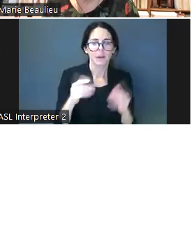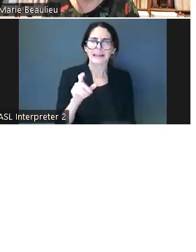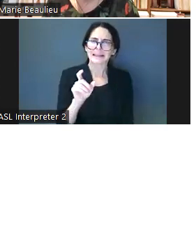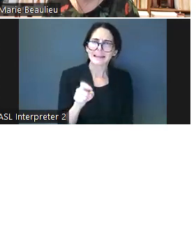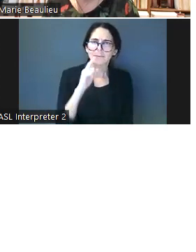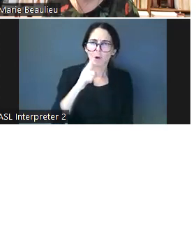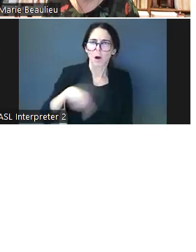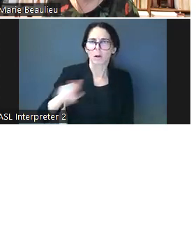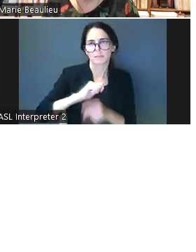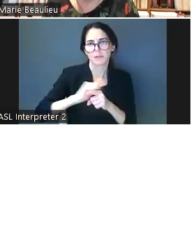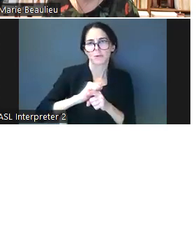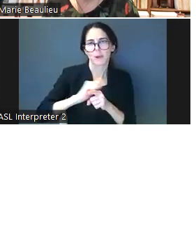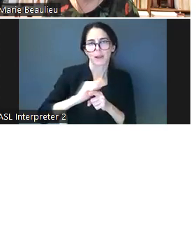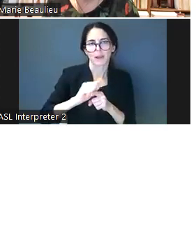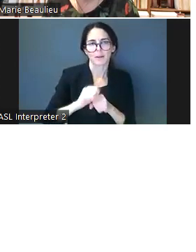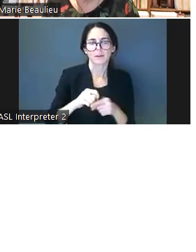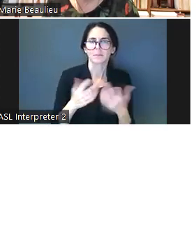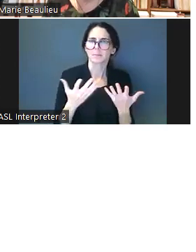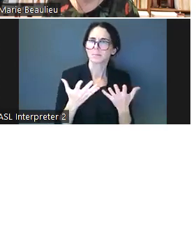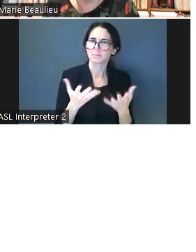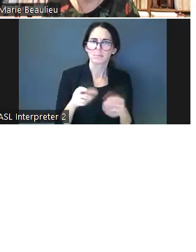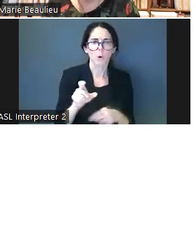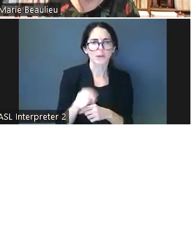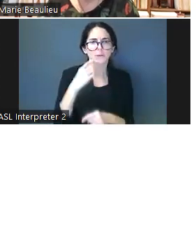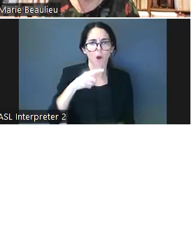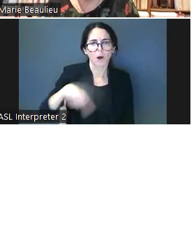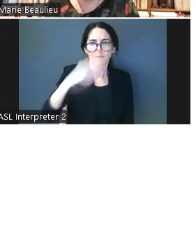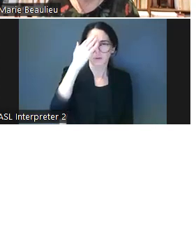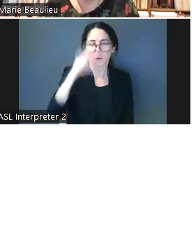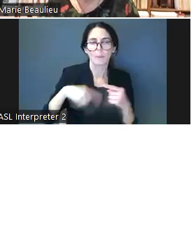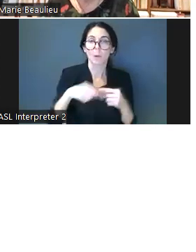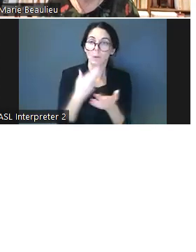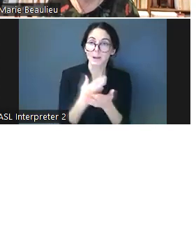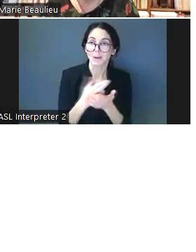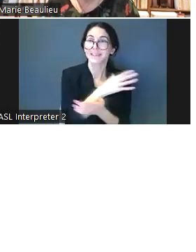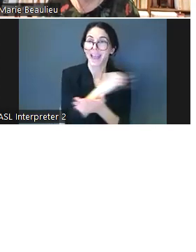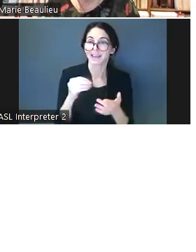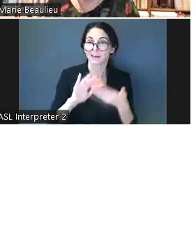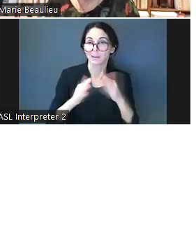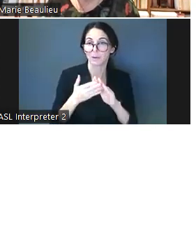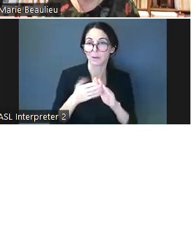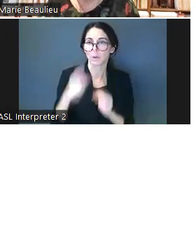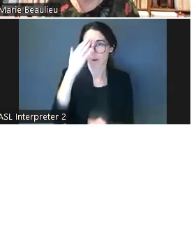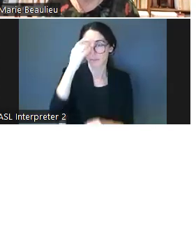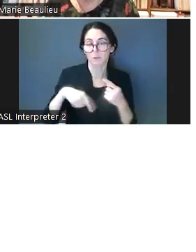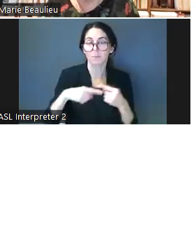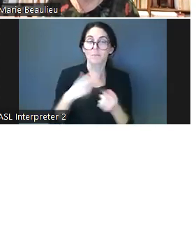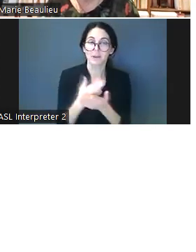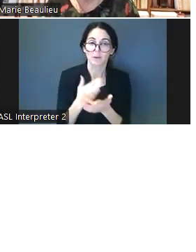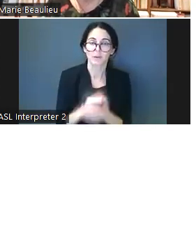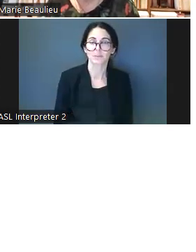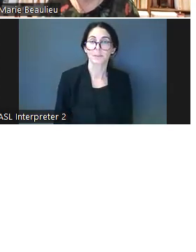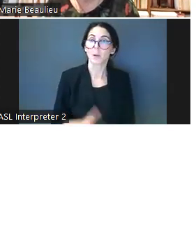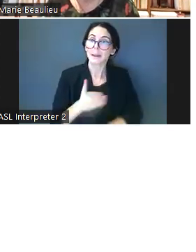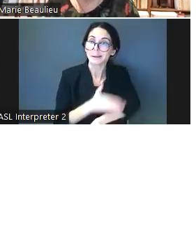need to know about the resources in the residence, but in the community, the need to improve the positive communication, the